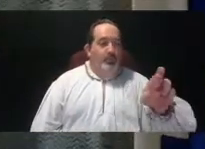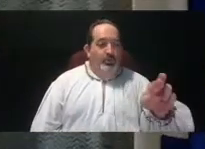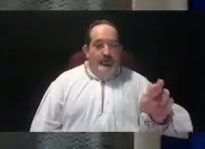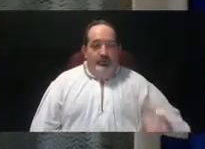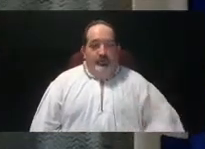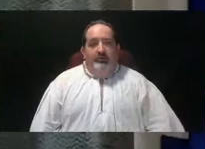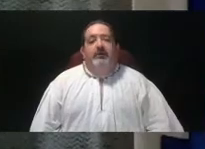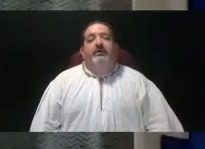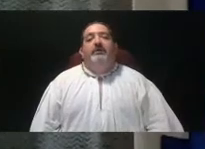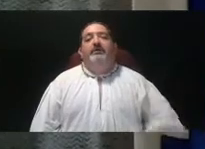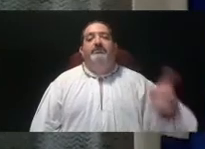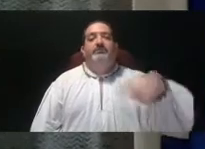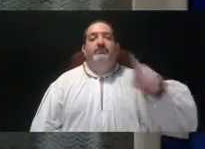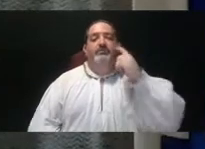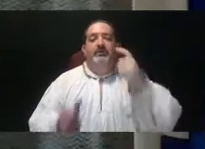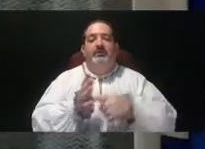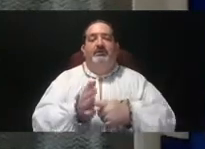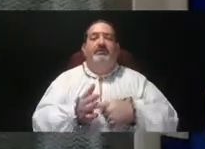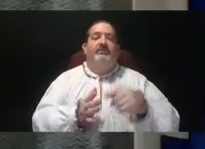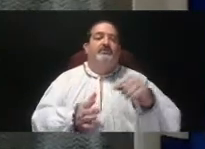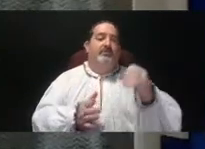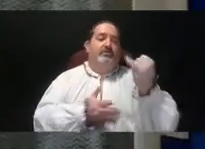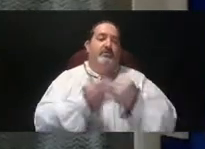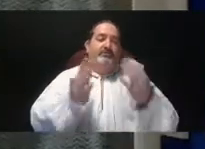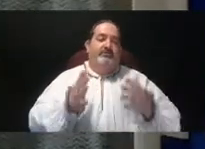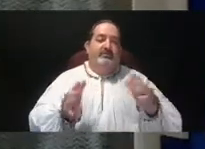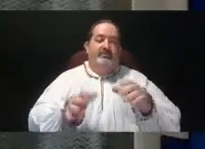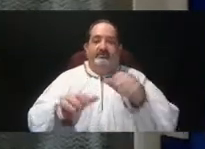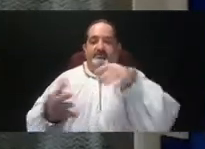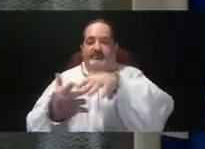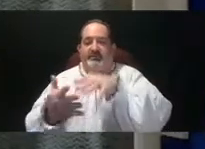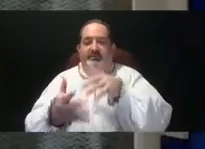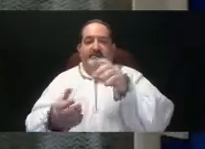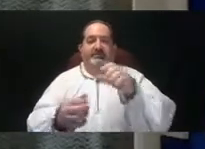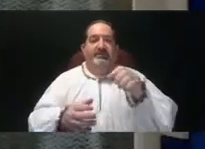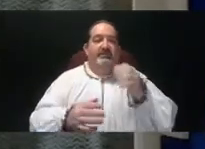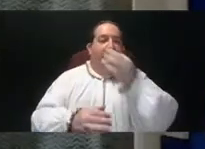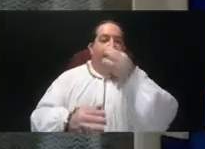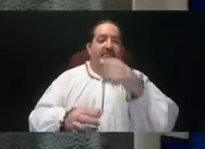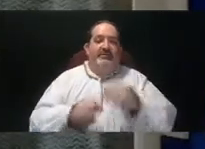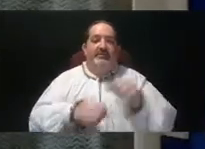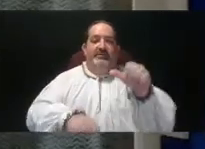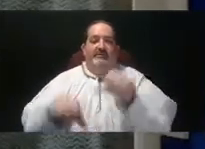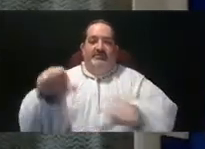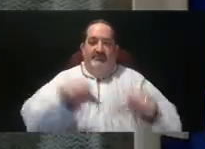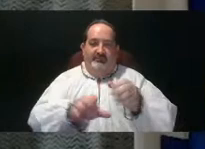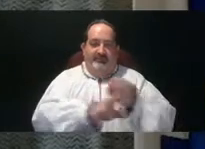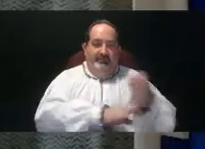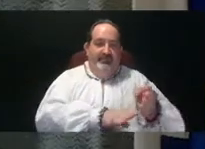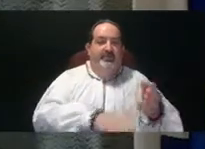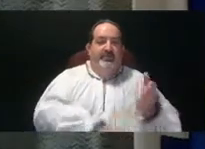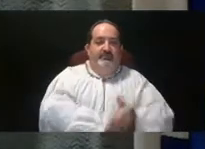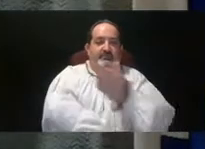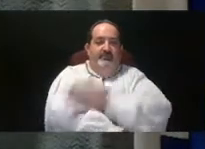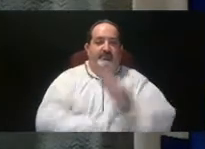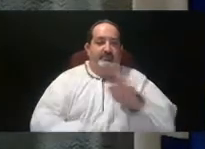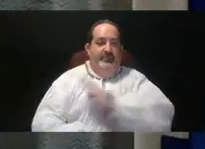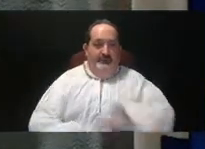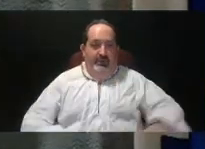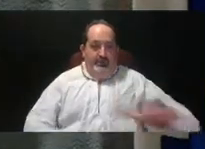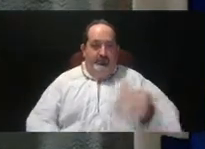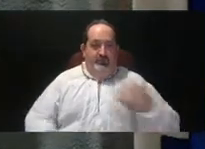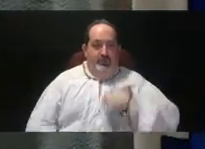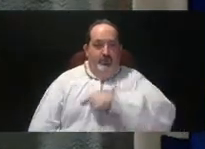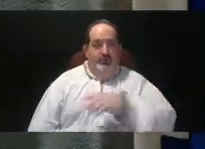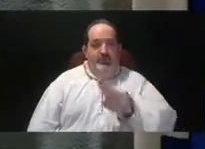those artisans whose studies and expertise in a scientific field have enriched the barony. Therefore do